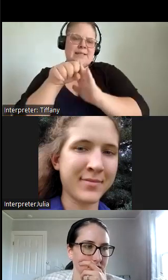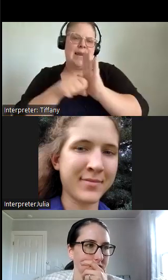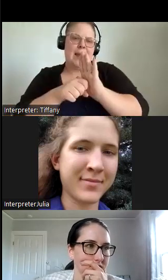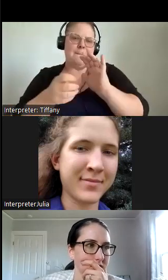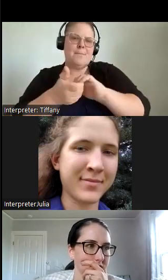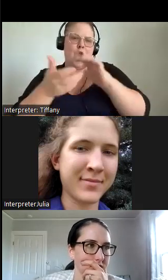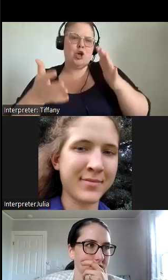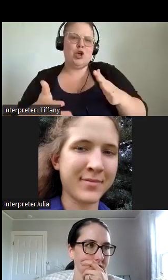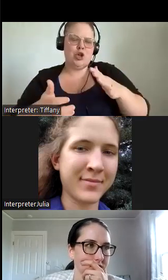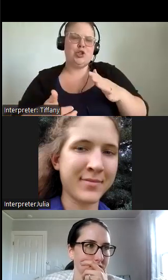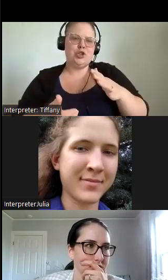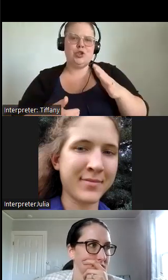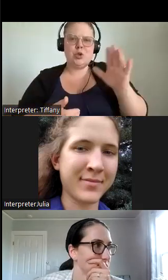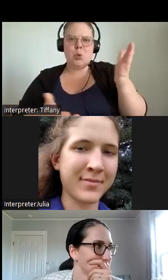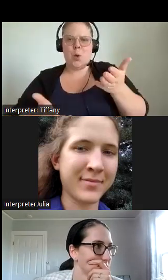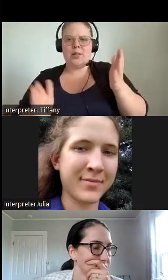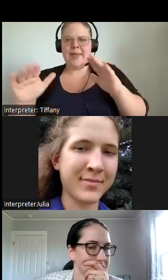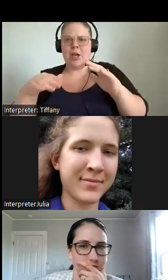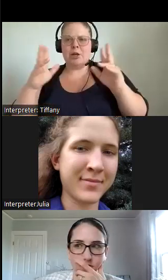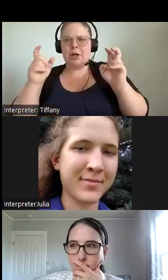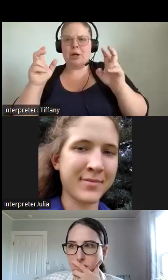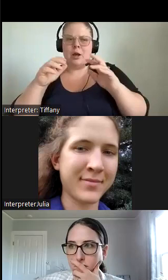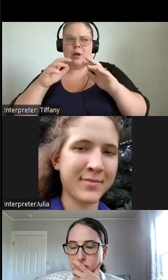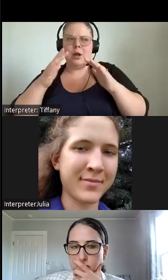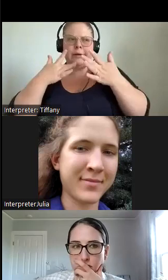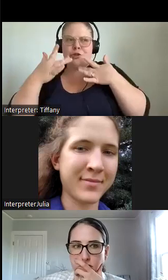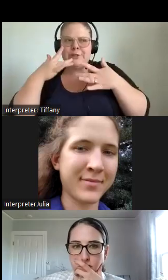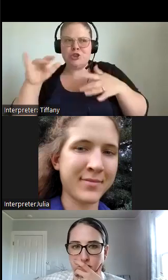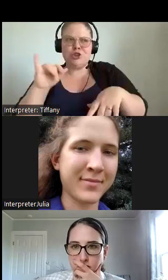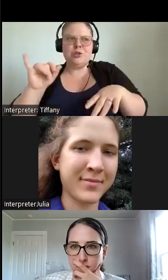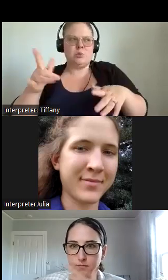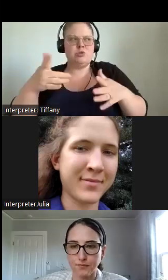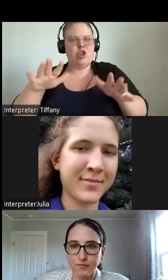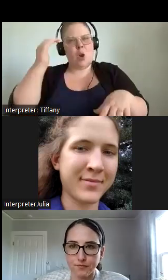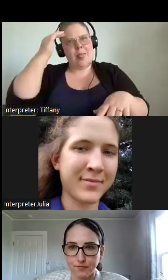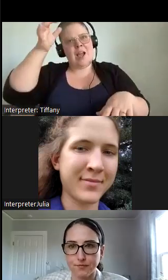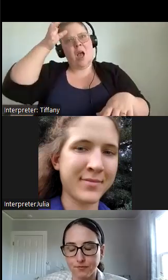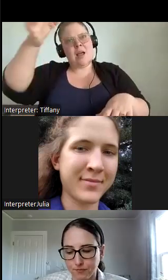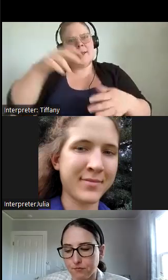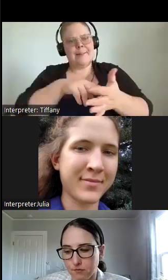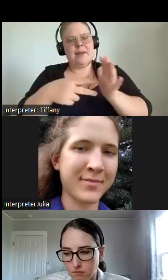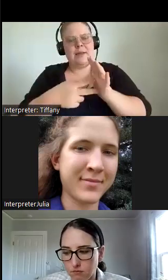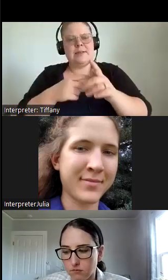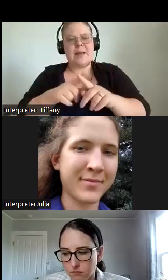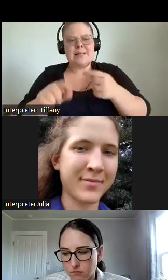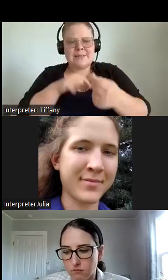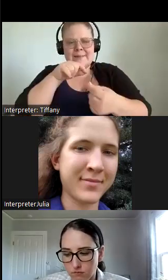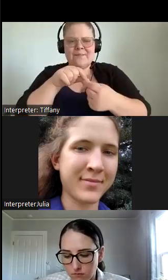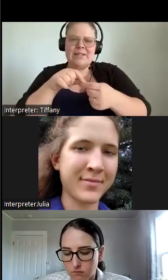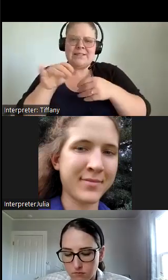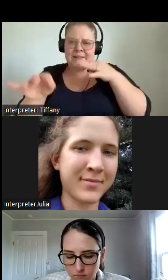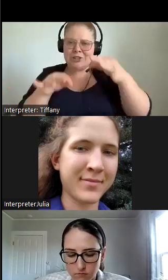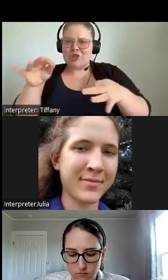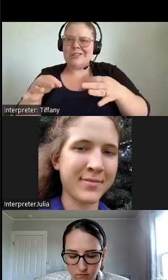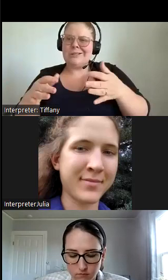see understanding. I think we all understand that concept of being underinsured, but I'm not sure we have a specific definition as